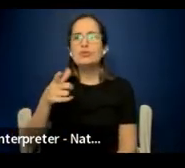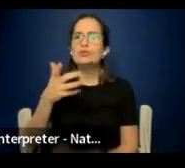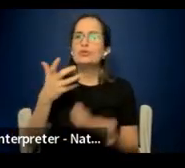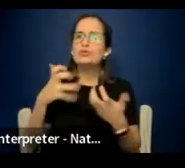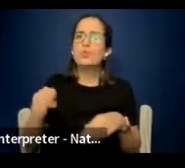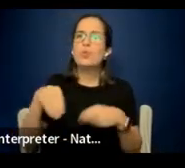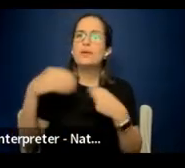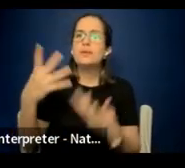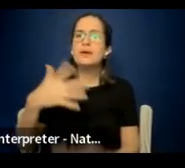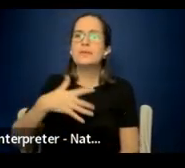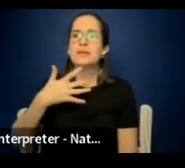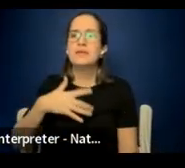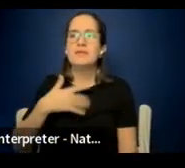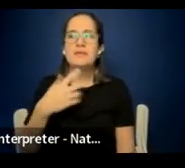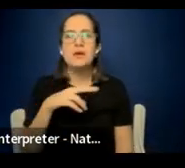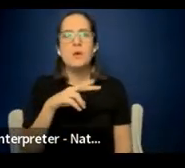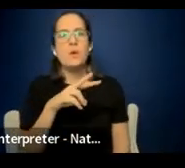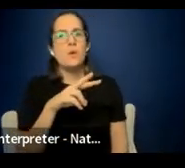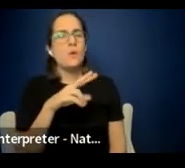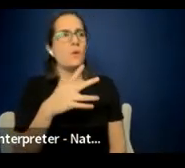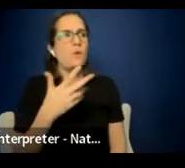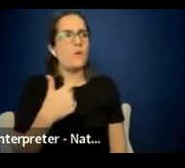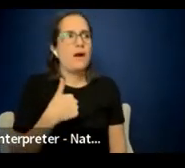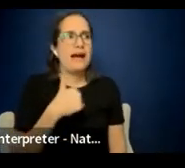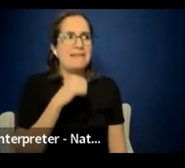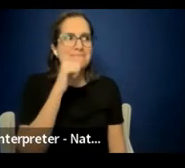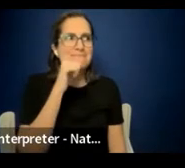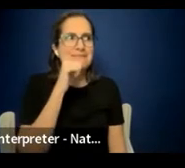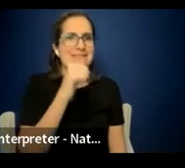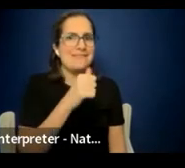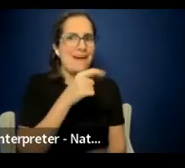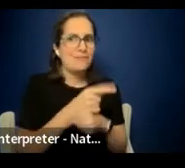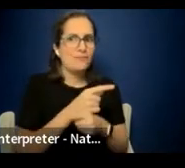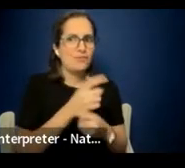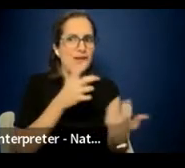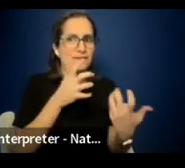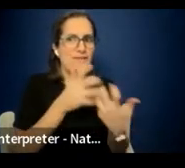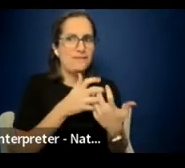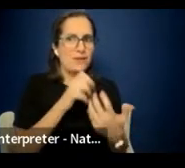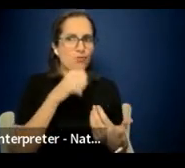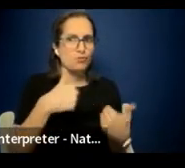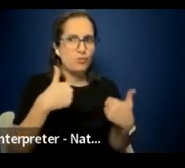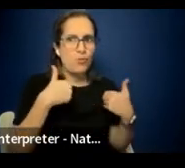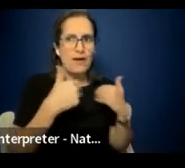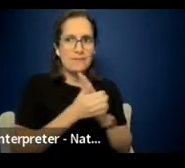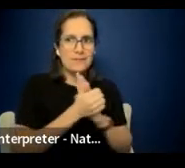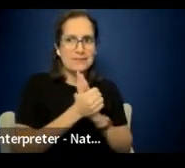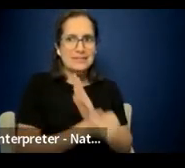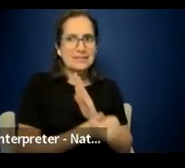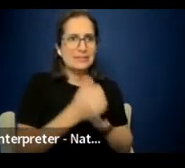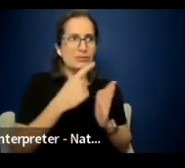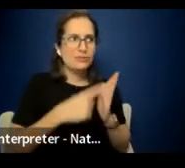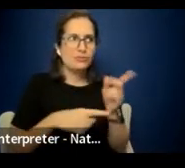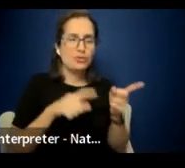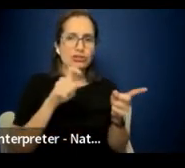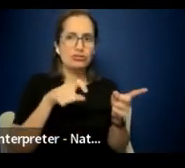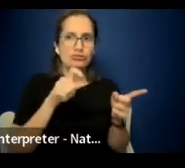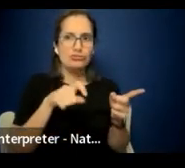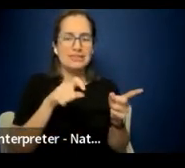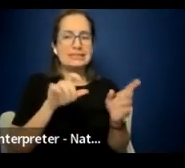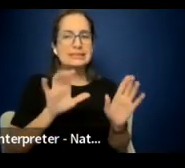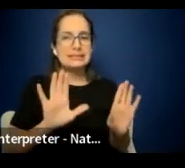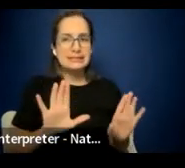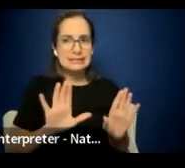you really want to make sure that your organization is prepared for that. First impressions are important. And when new volunteers start with an organization,